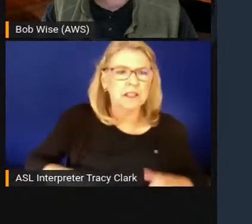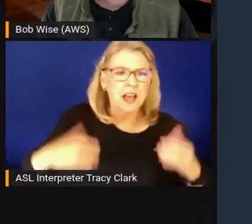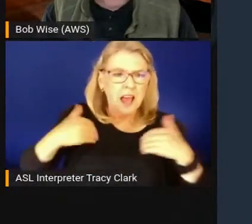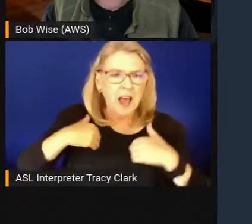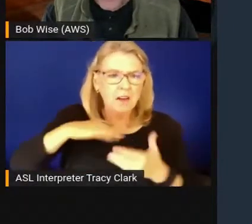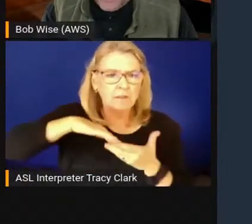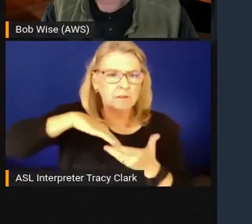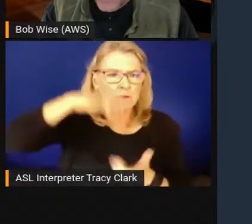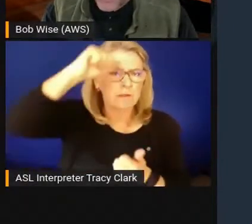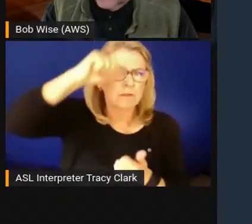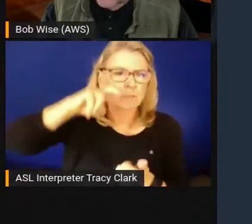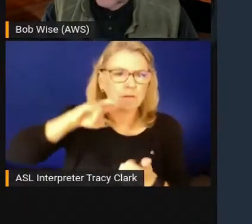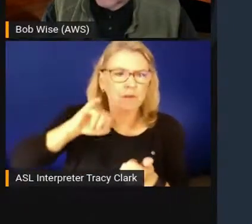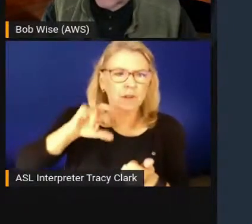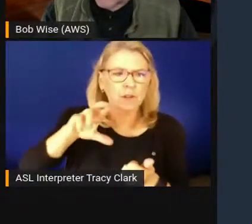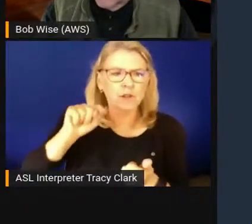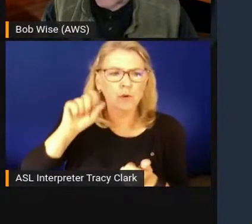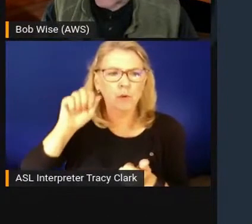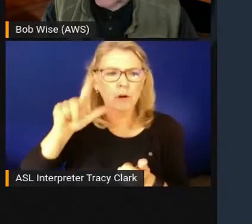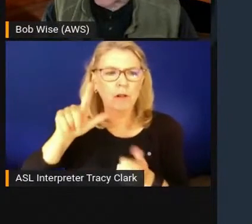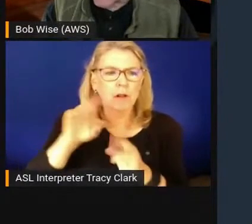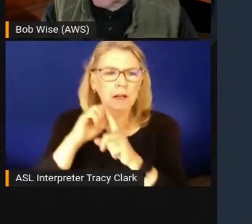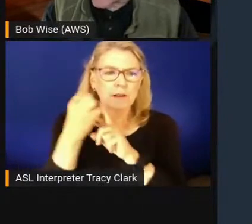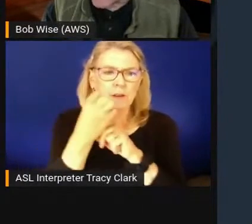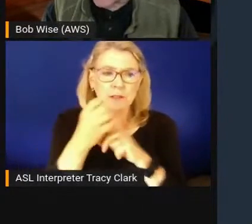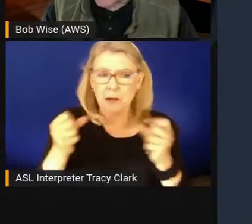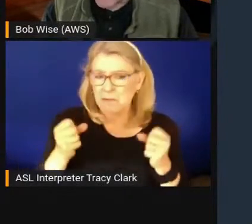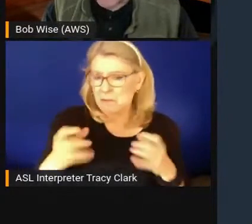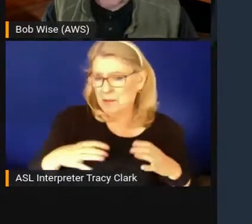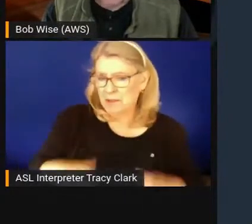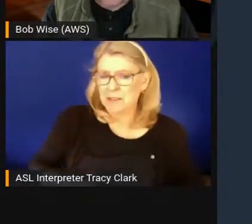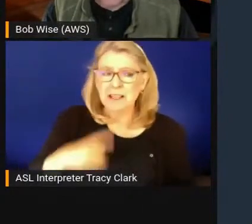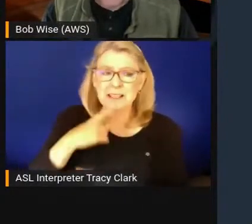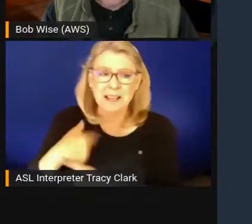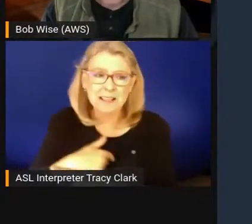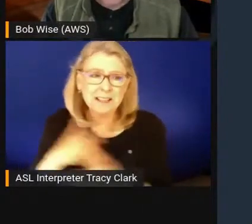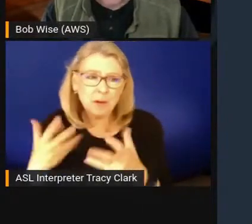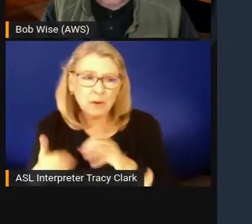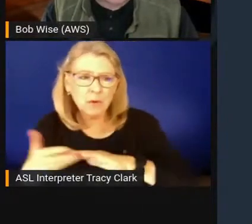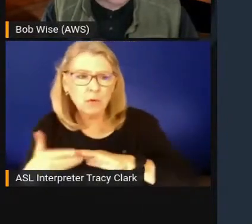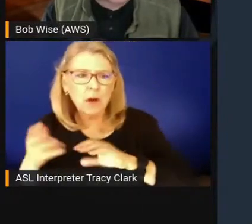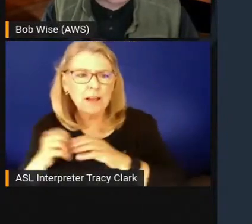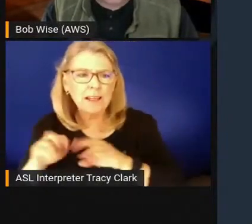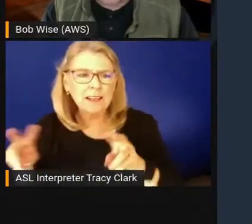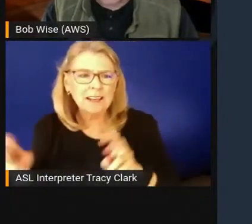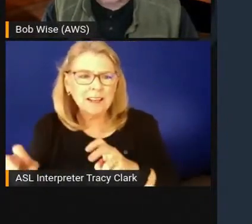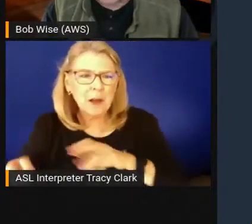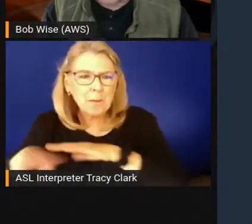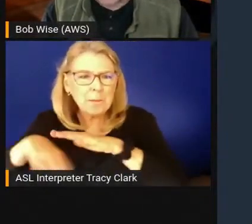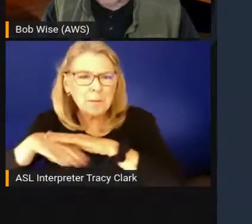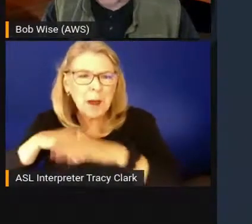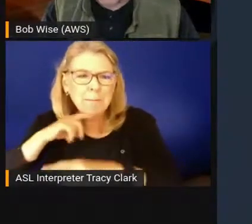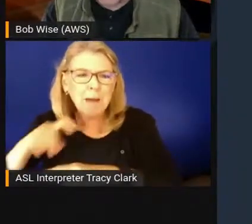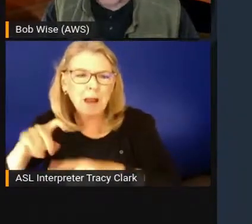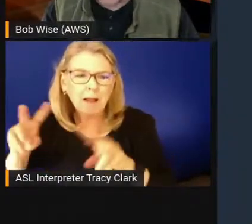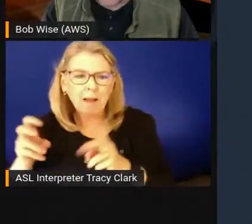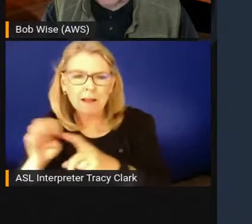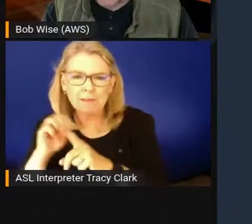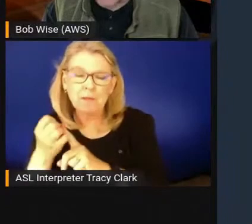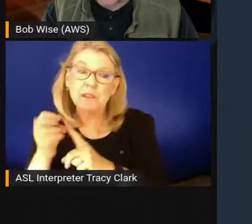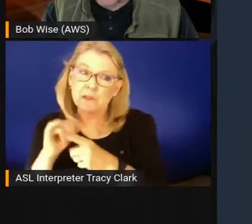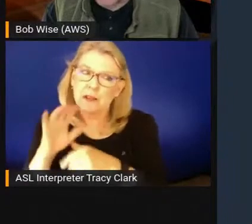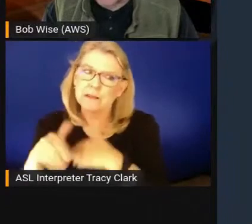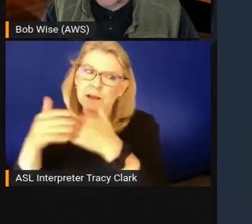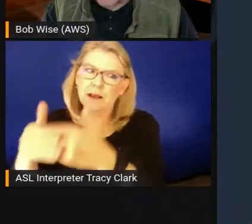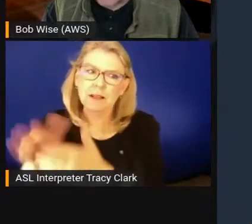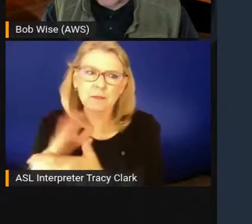environments, a lot of our customers have been telling us they really want to run in a bare metal environment. So that's the next big thing up for EKS Anywhere, is to run in bare